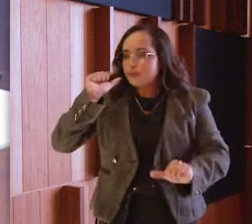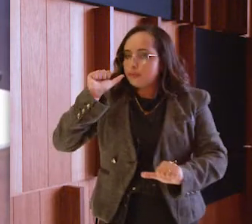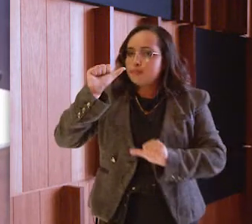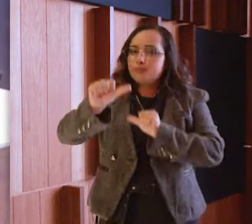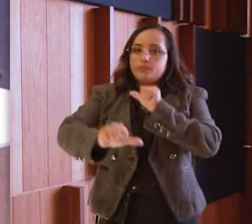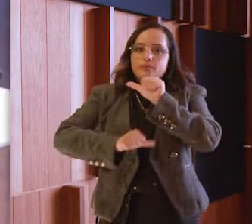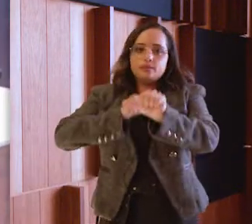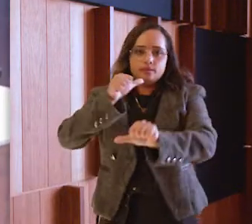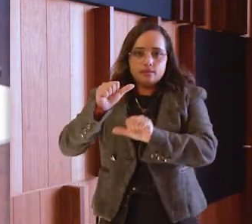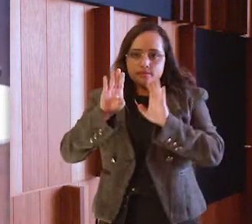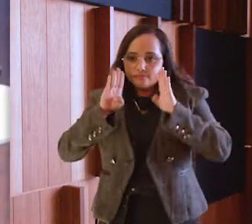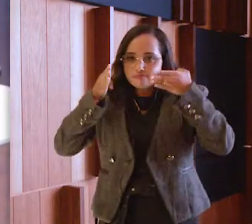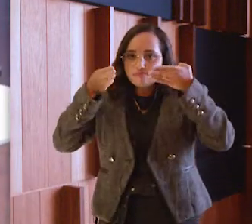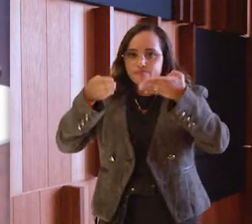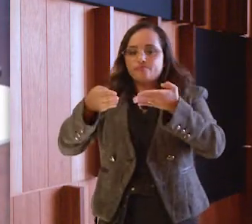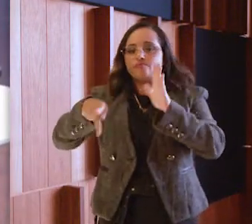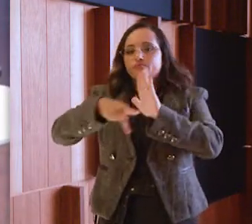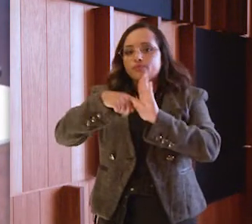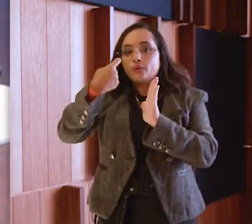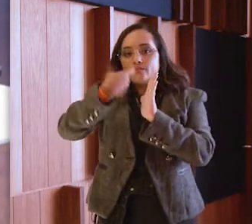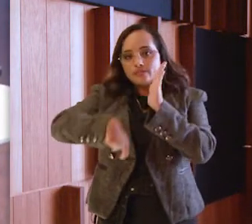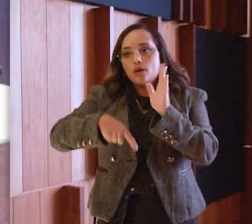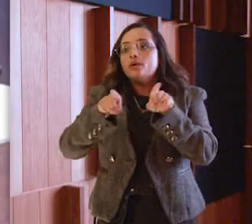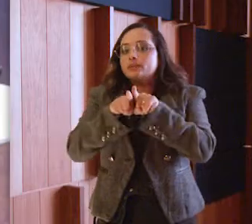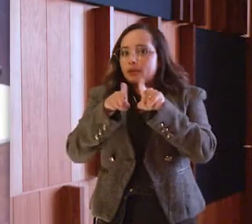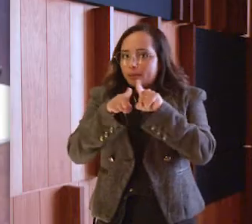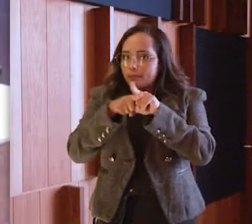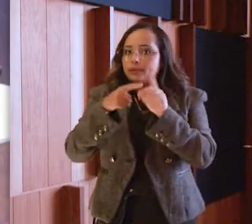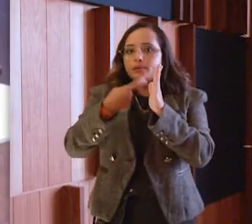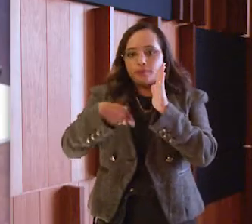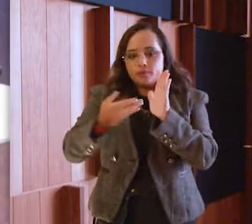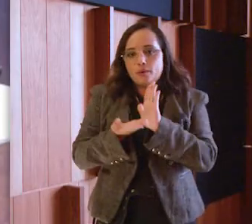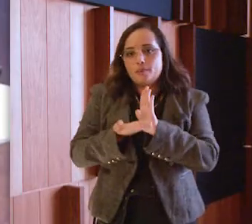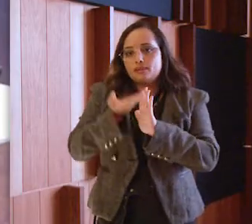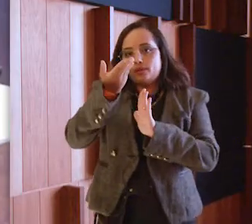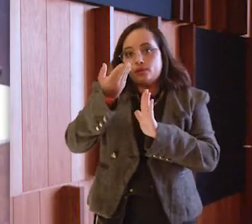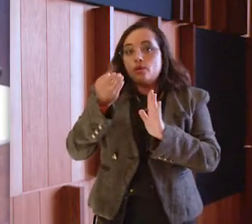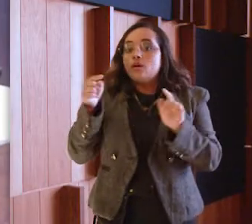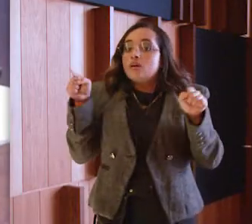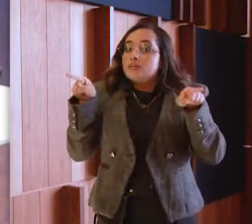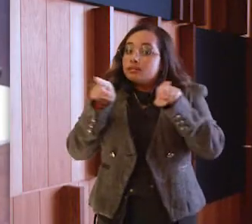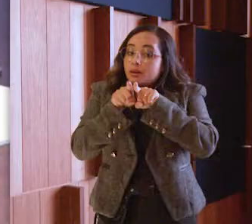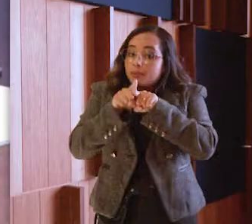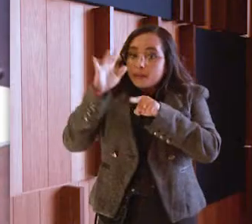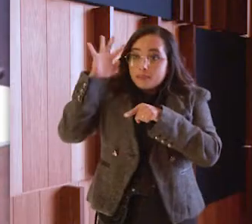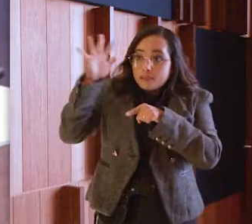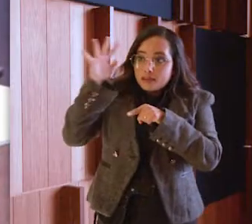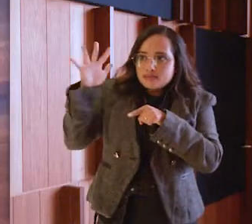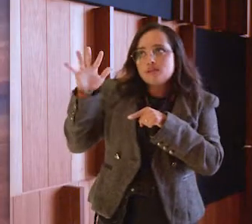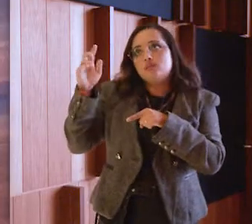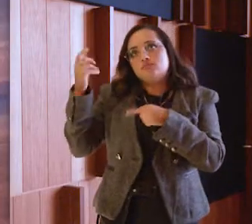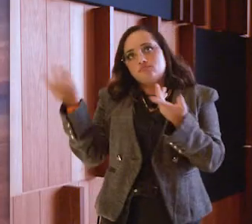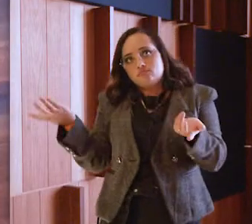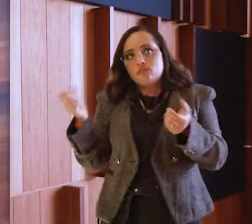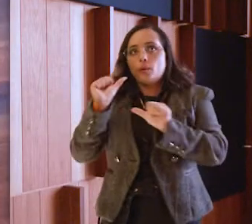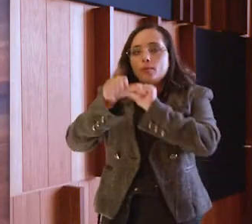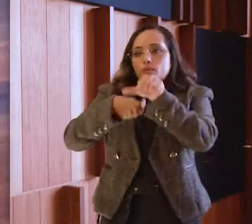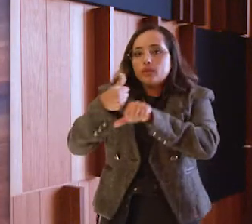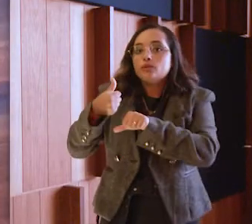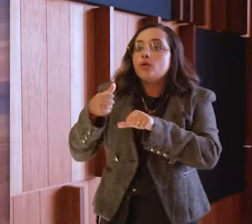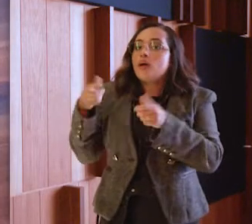tax increases as well. Shifting gears very quickly, we're not going to talk a lot about Pillar 1, but we want to set the stage for